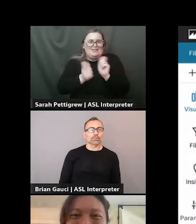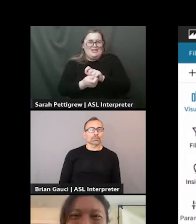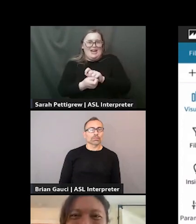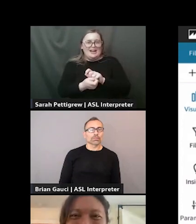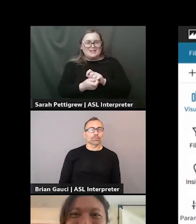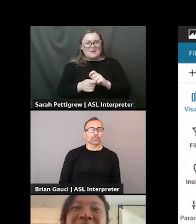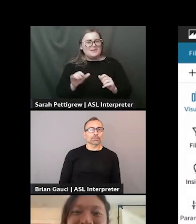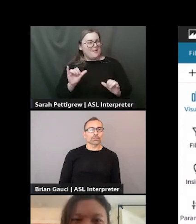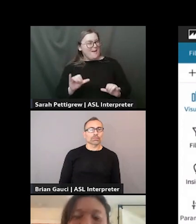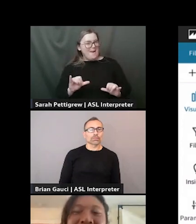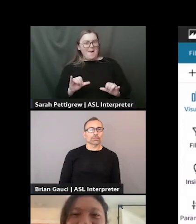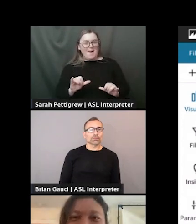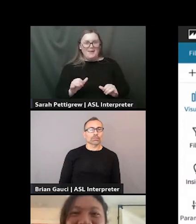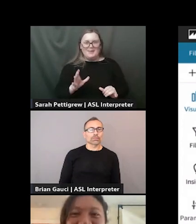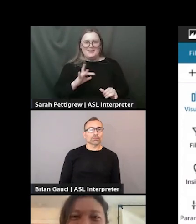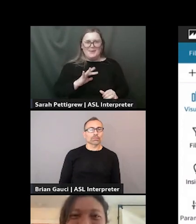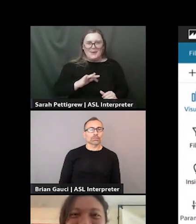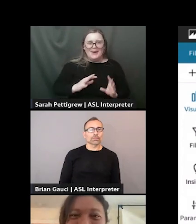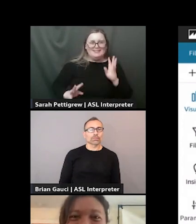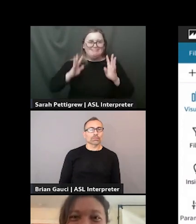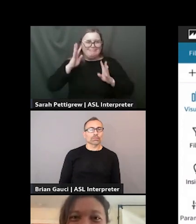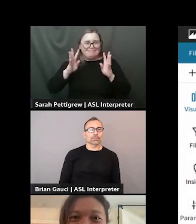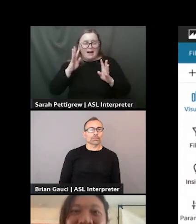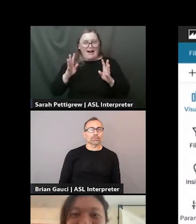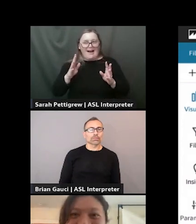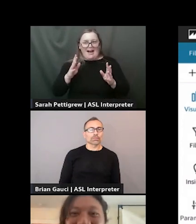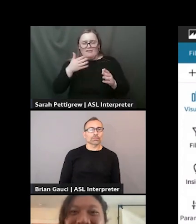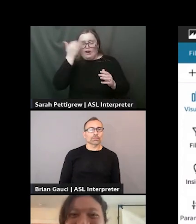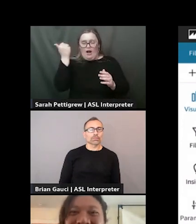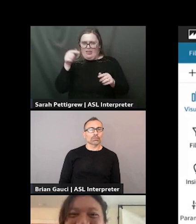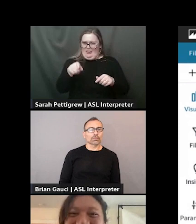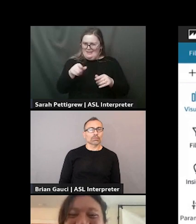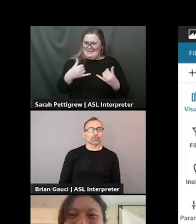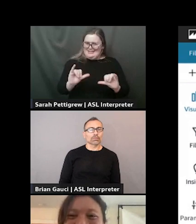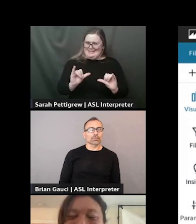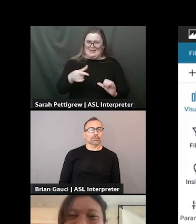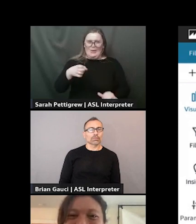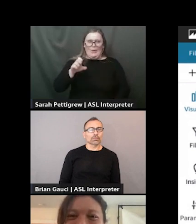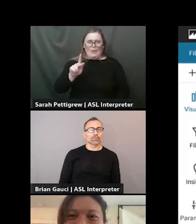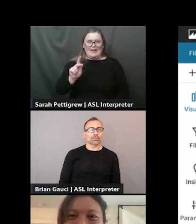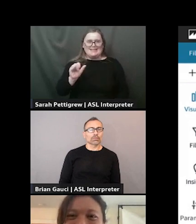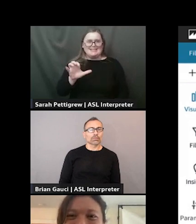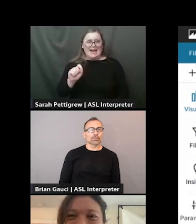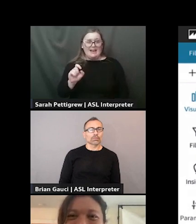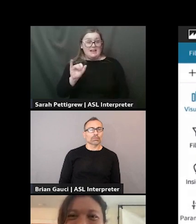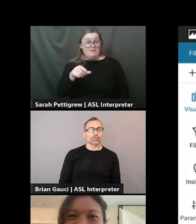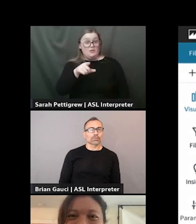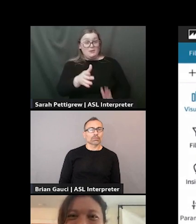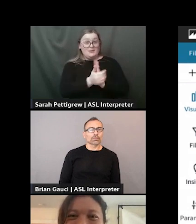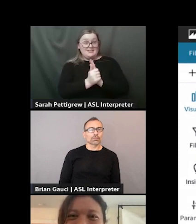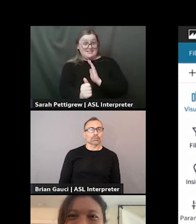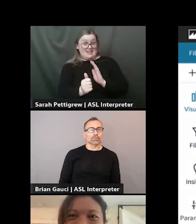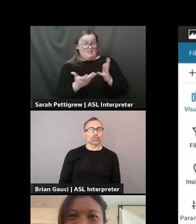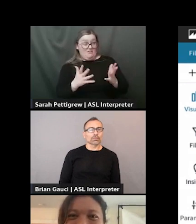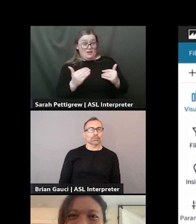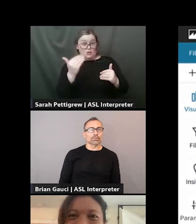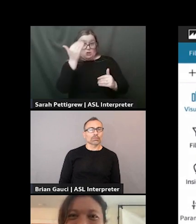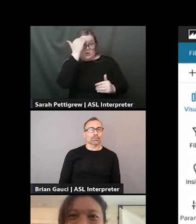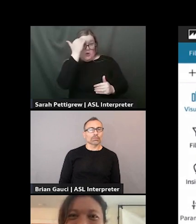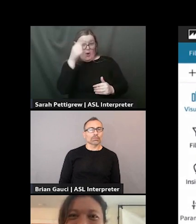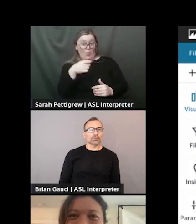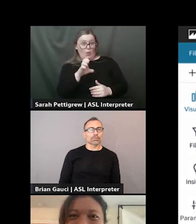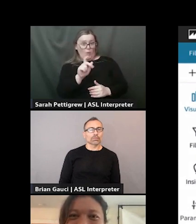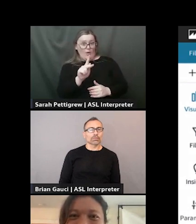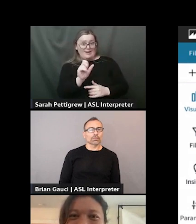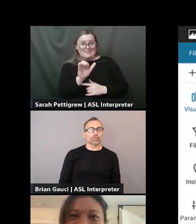cool and innovative that I forgot like it's still Quicksight. Like if you have the skill set for Quicksight, this is just in addition. There's nothing